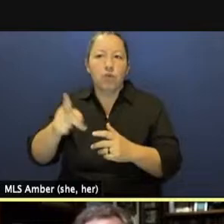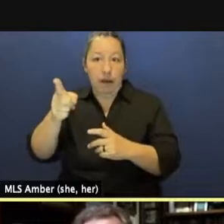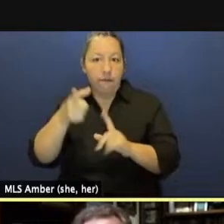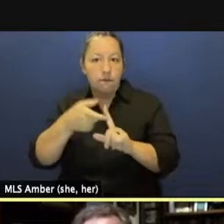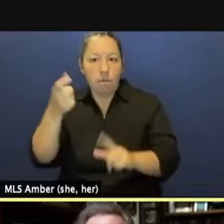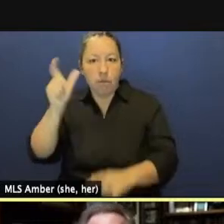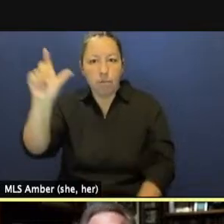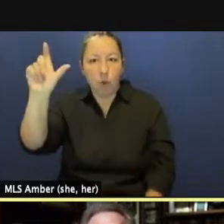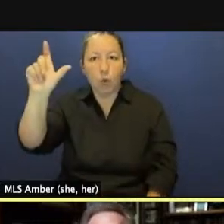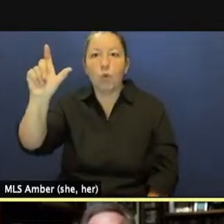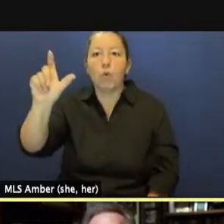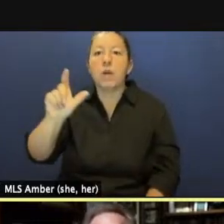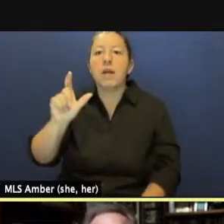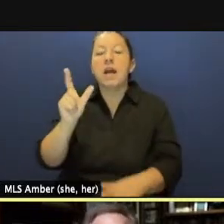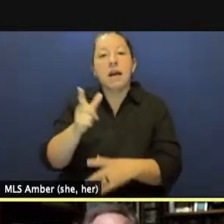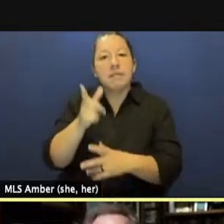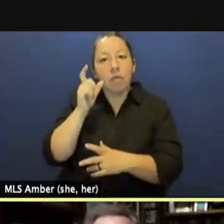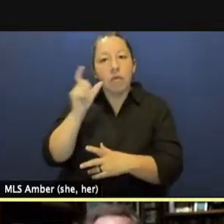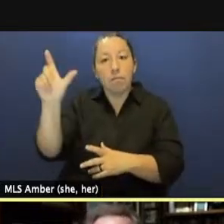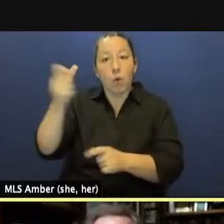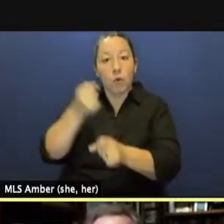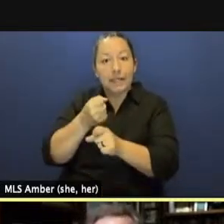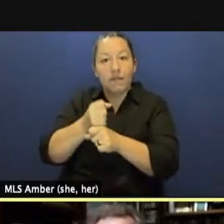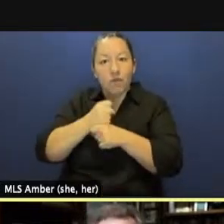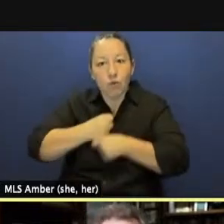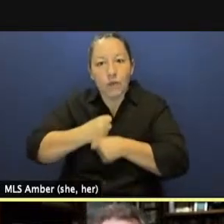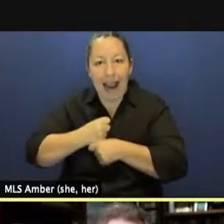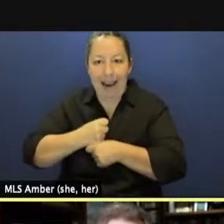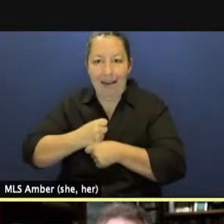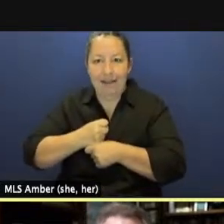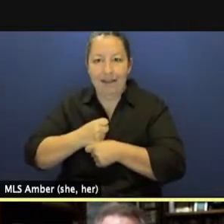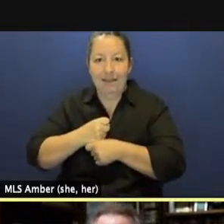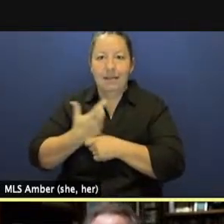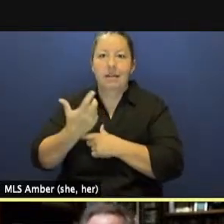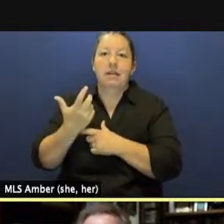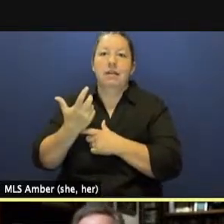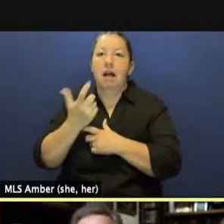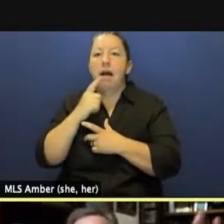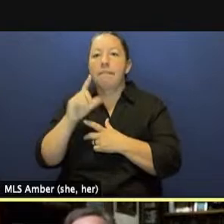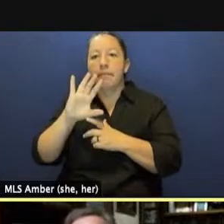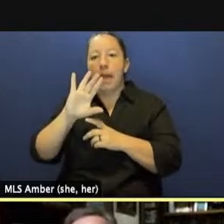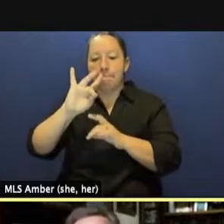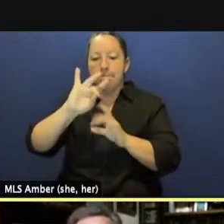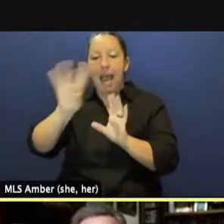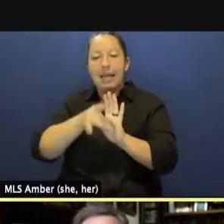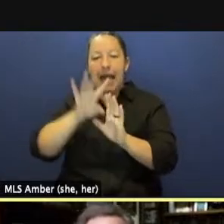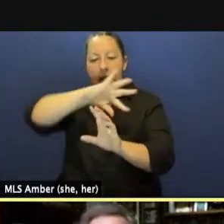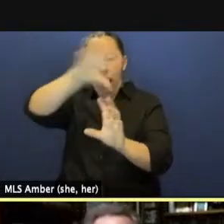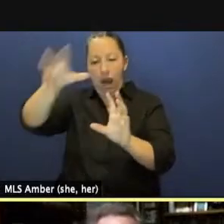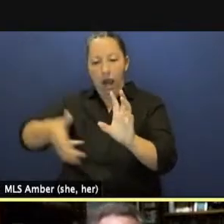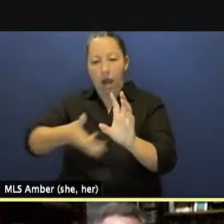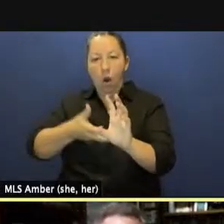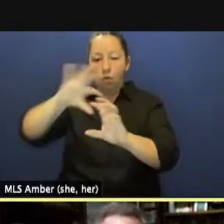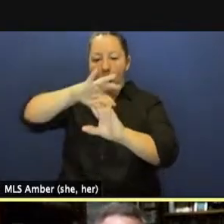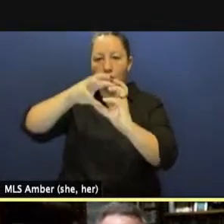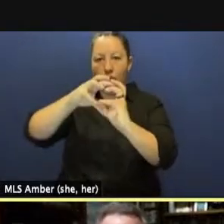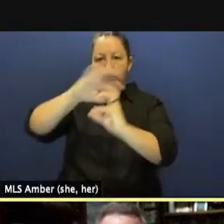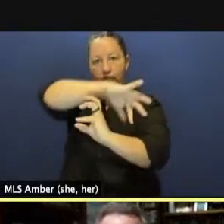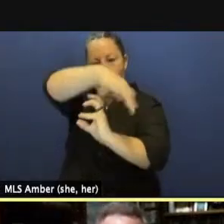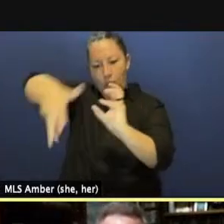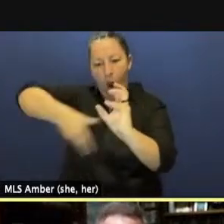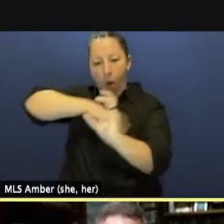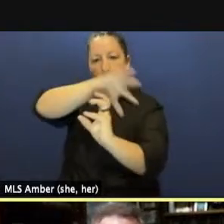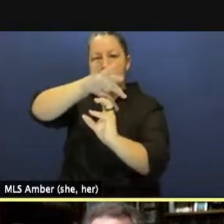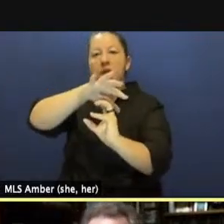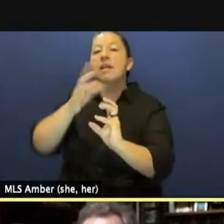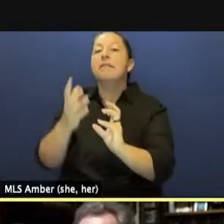magnetic fields that created magnetospheres early on, which rapidly then decayed at about 3